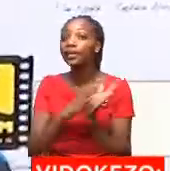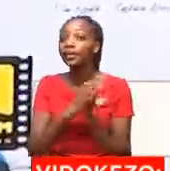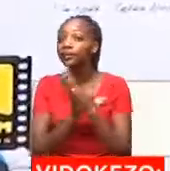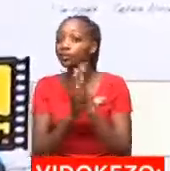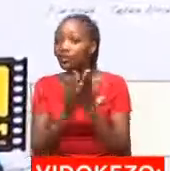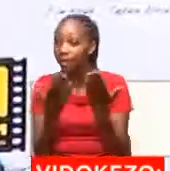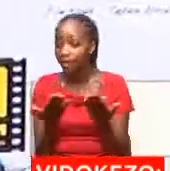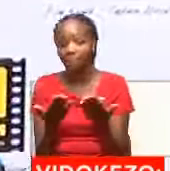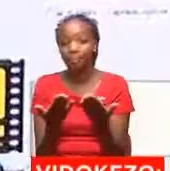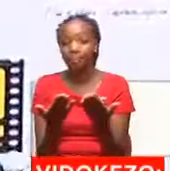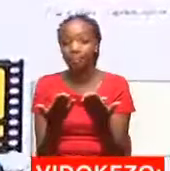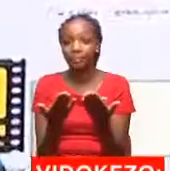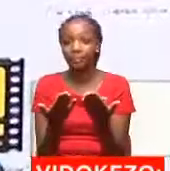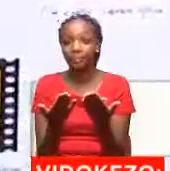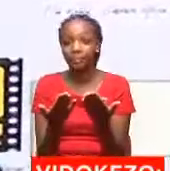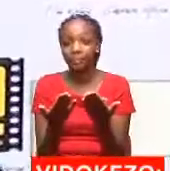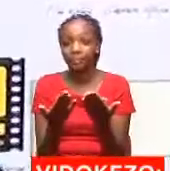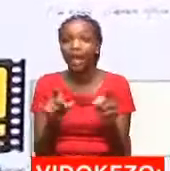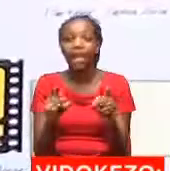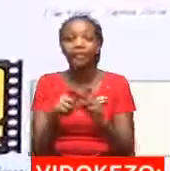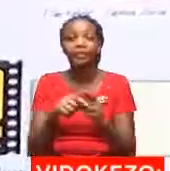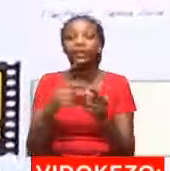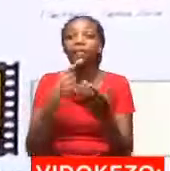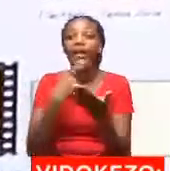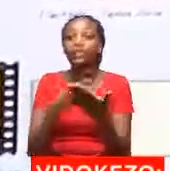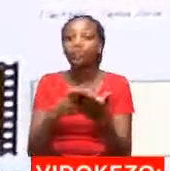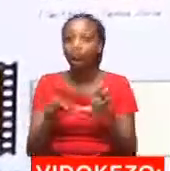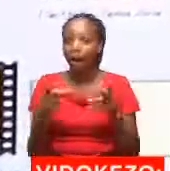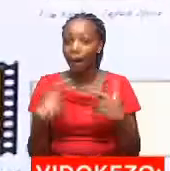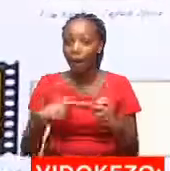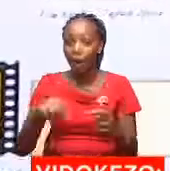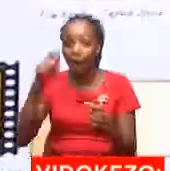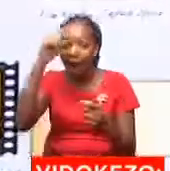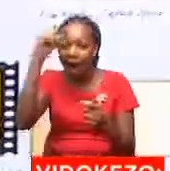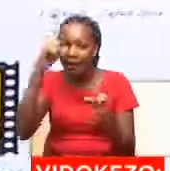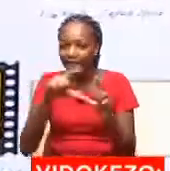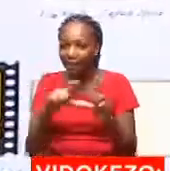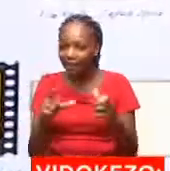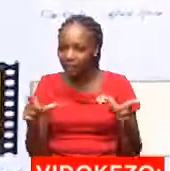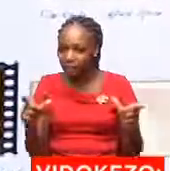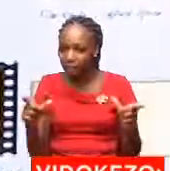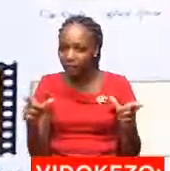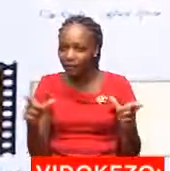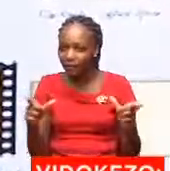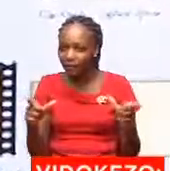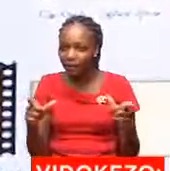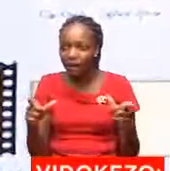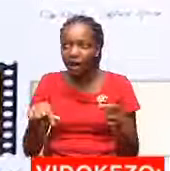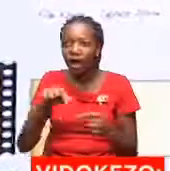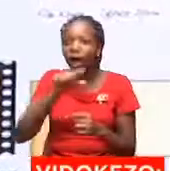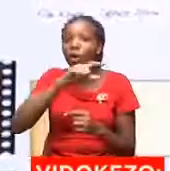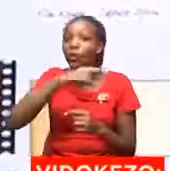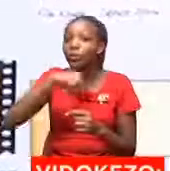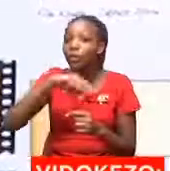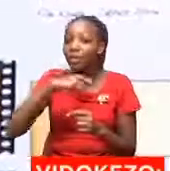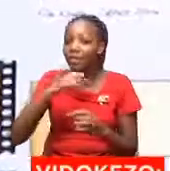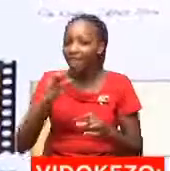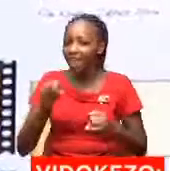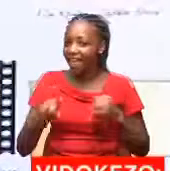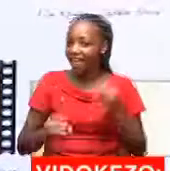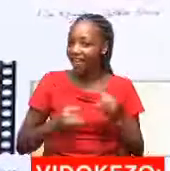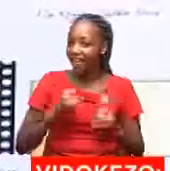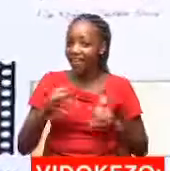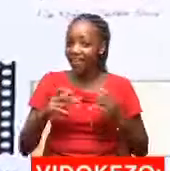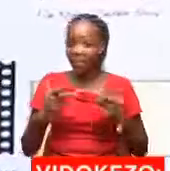is does the message connect with the audience? And for us, not only entertaining